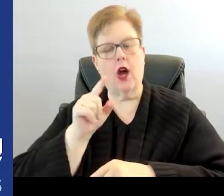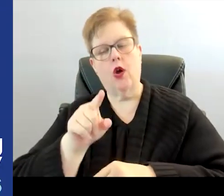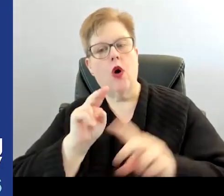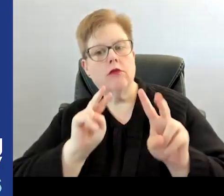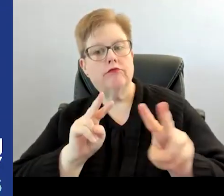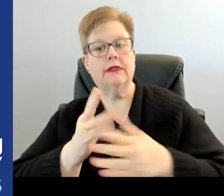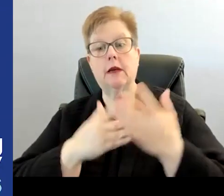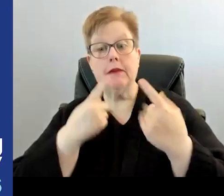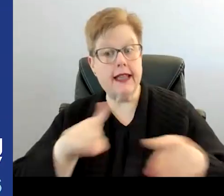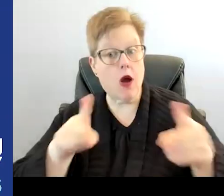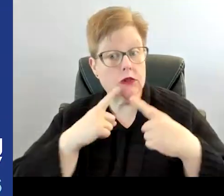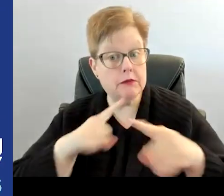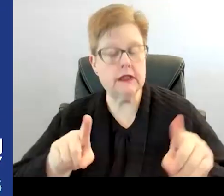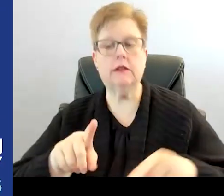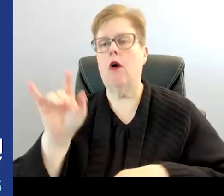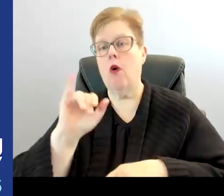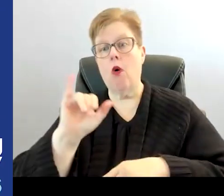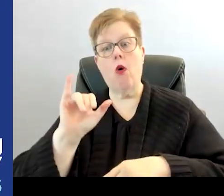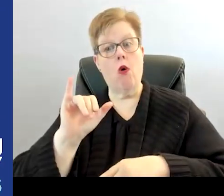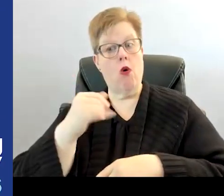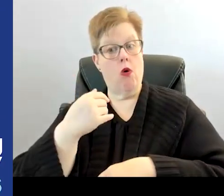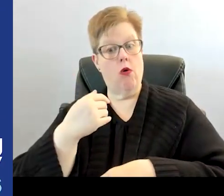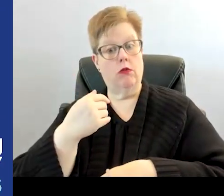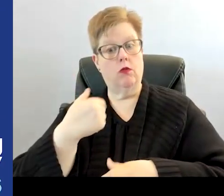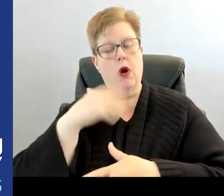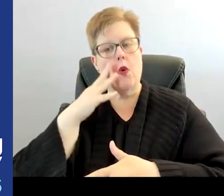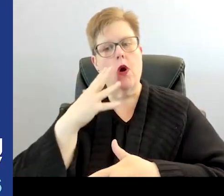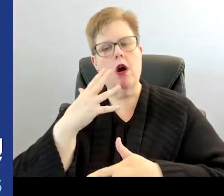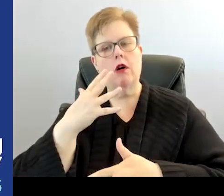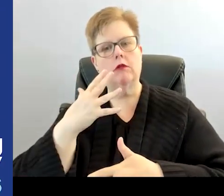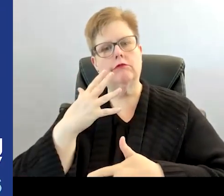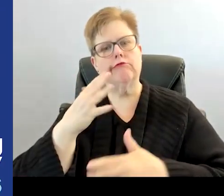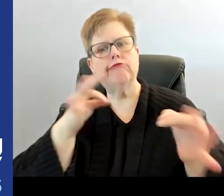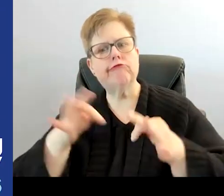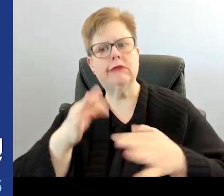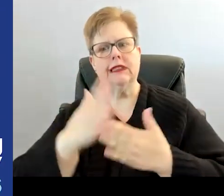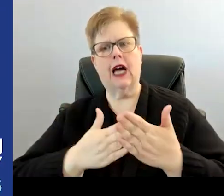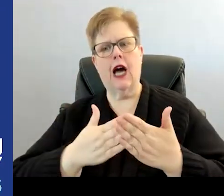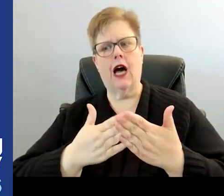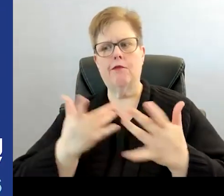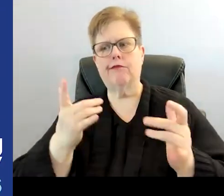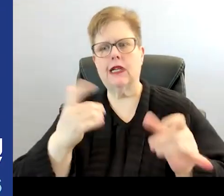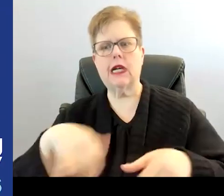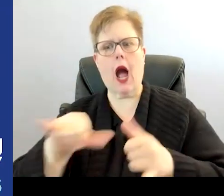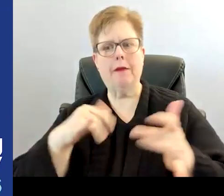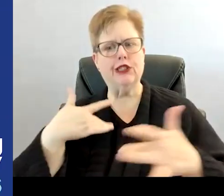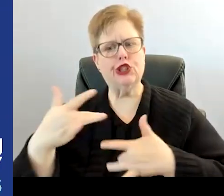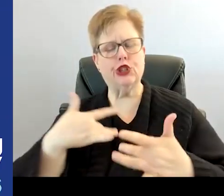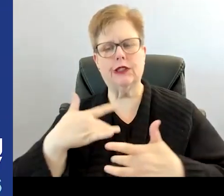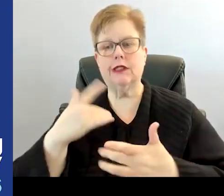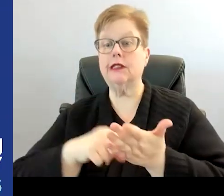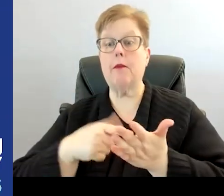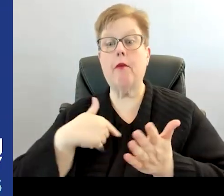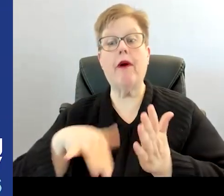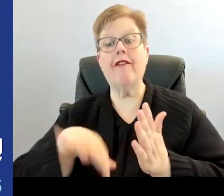some announcements. We'll also make sure you're aware of what some common concerns were, because one of the things we found sometimes